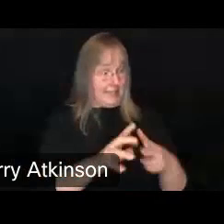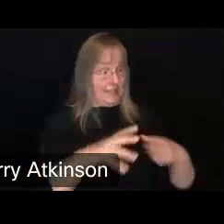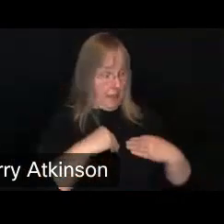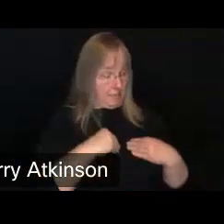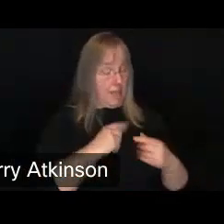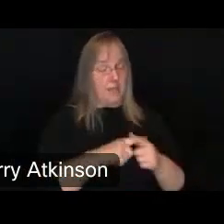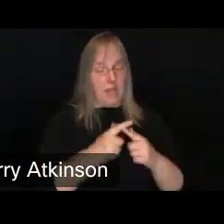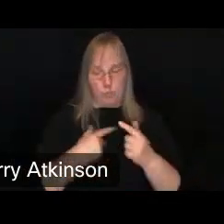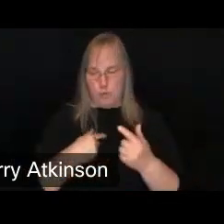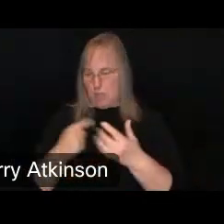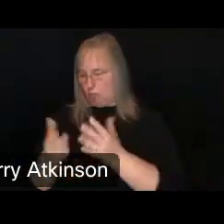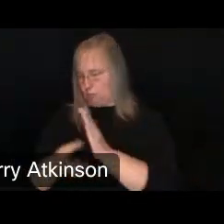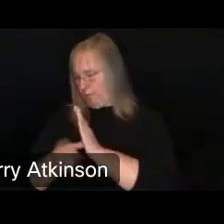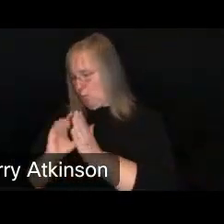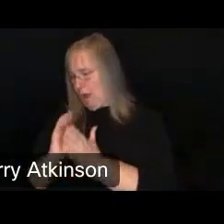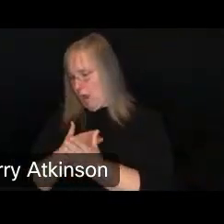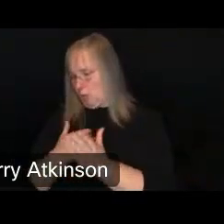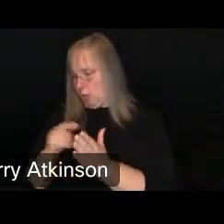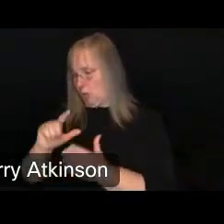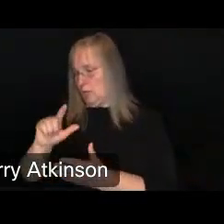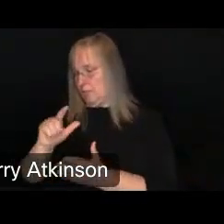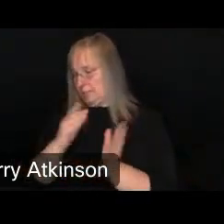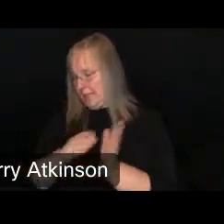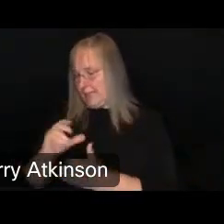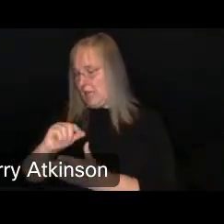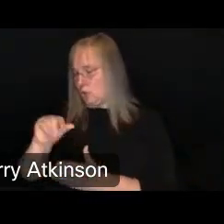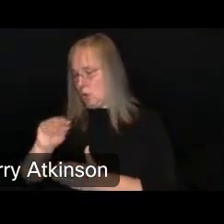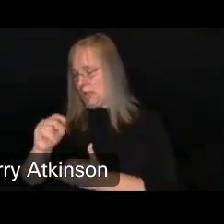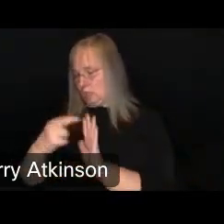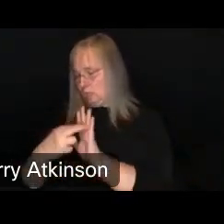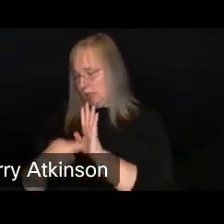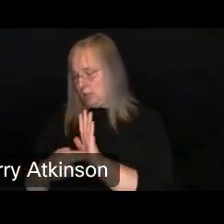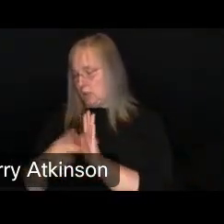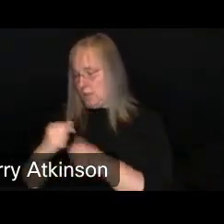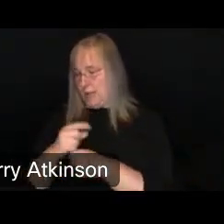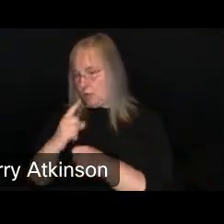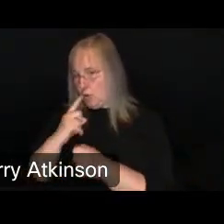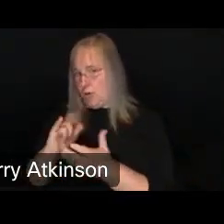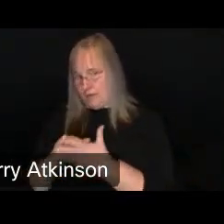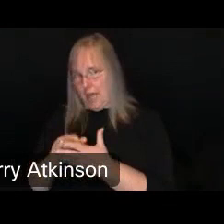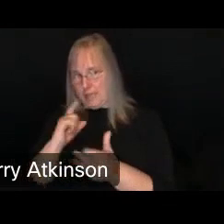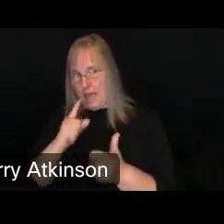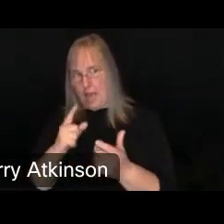to make sure our regulations can advance the vision of the plan.